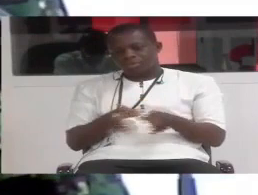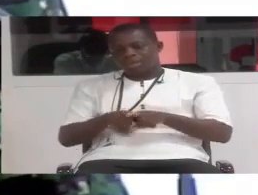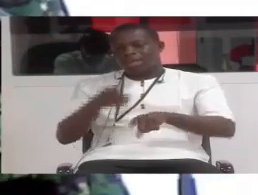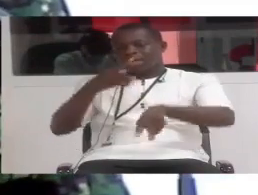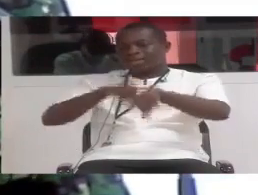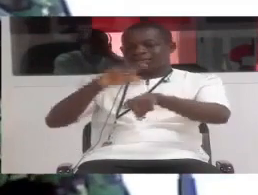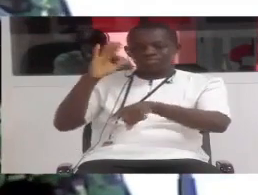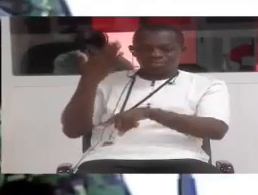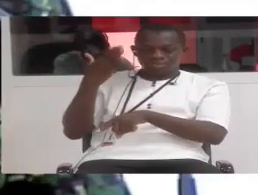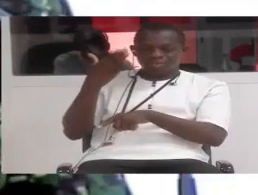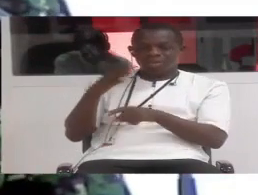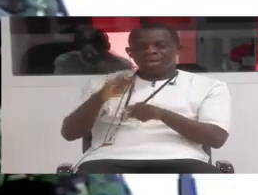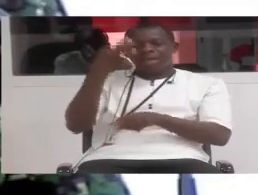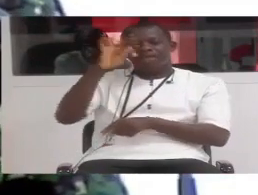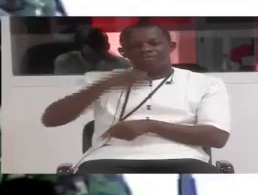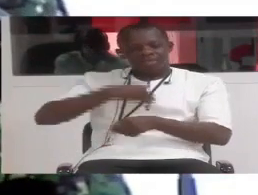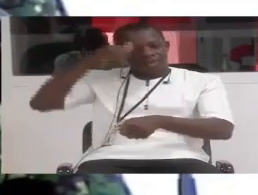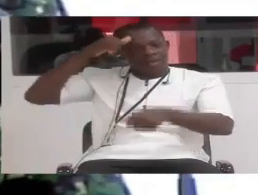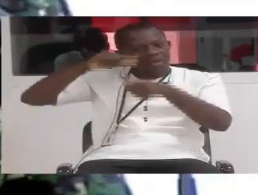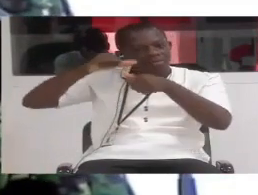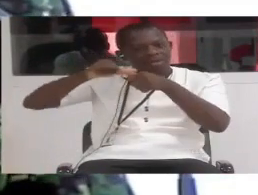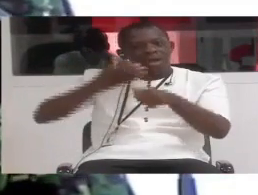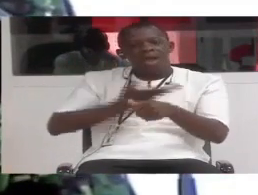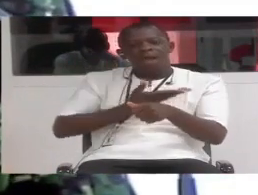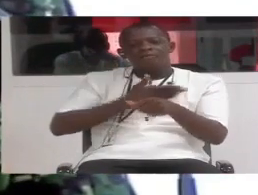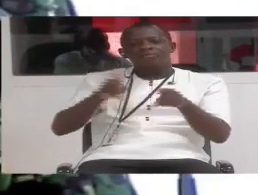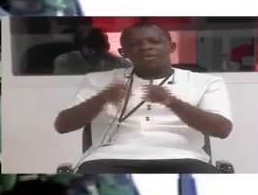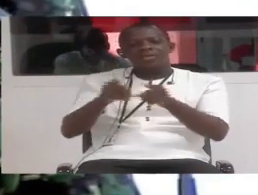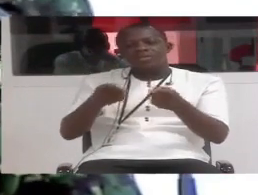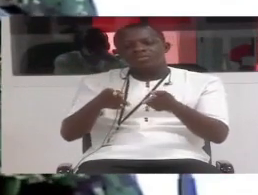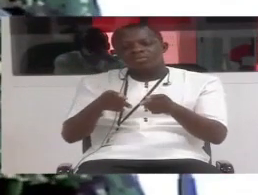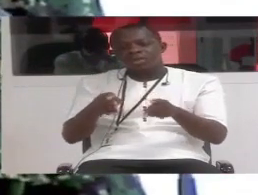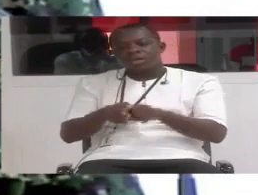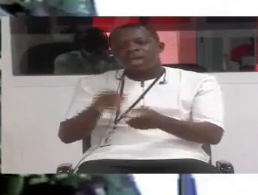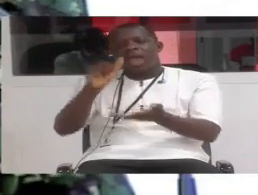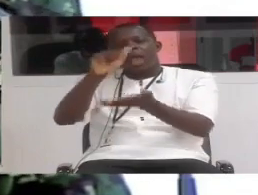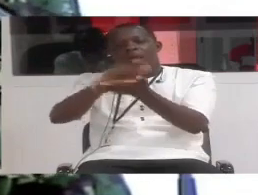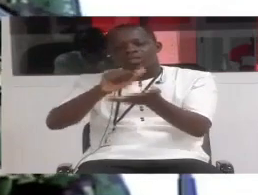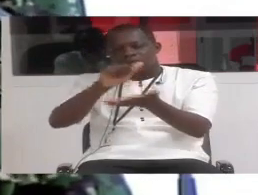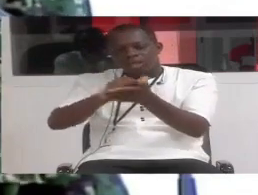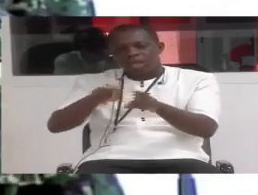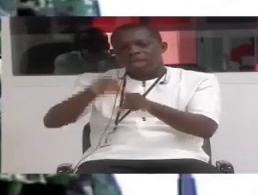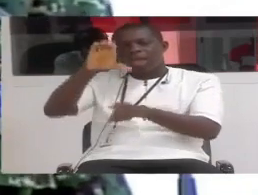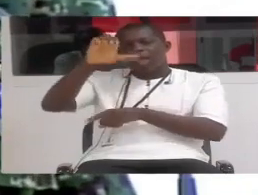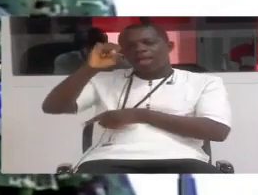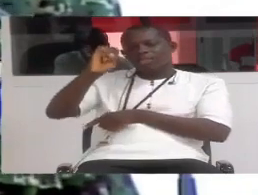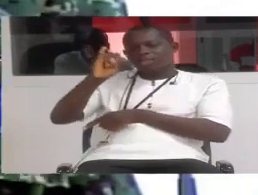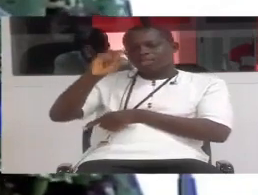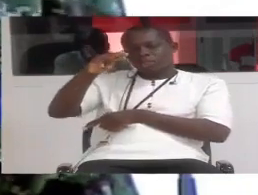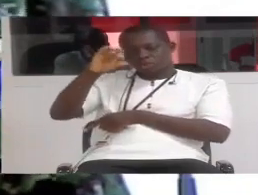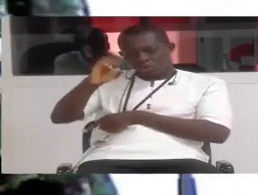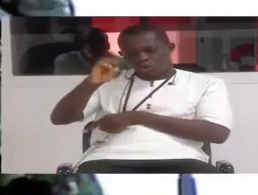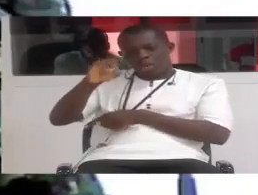bobu buma fatale ko time bobu casino mo onekon. If I can recall. Si weti yon bi bo rombe casino bi